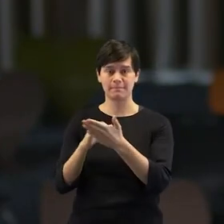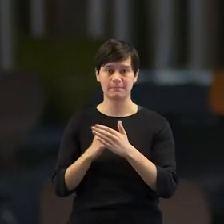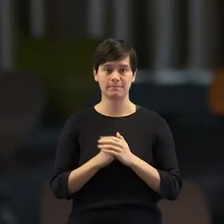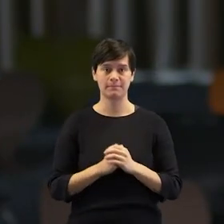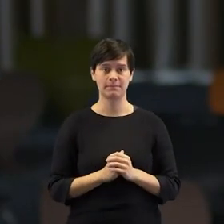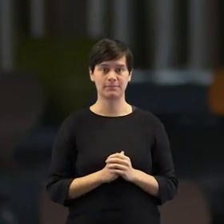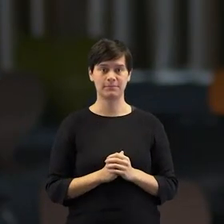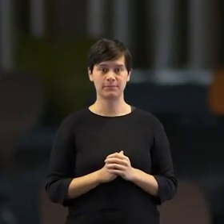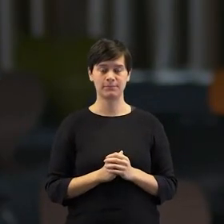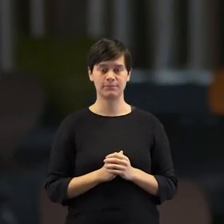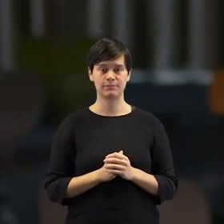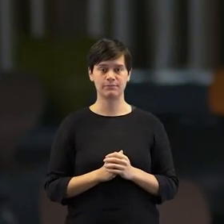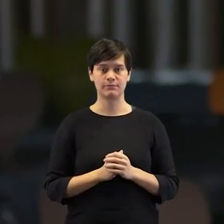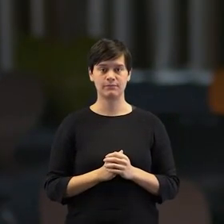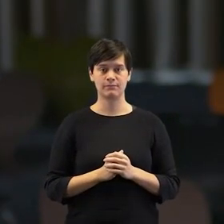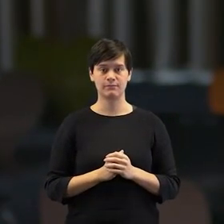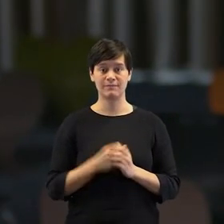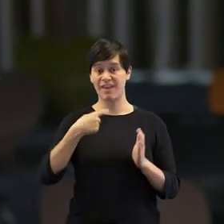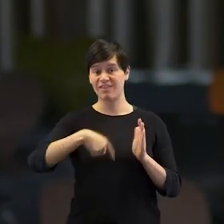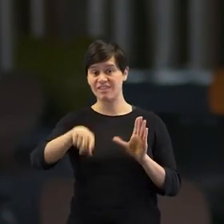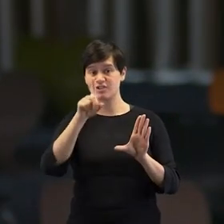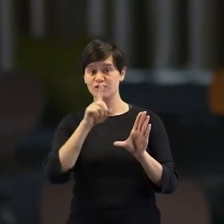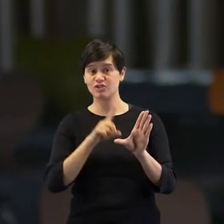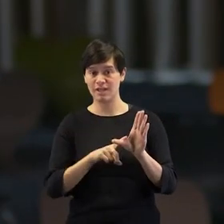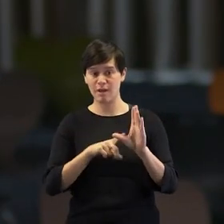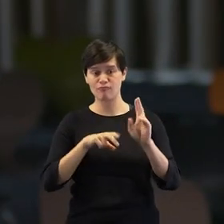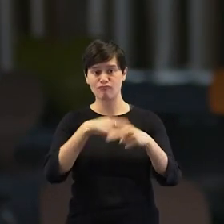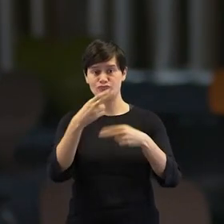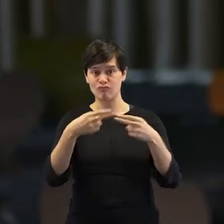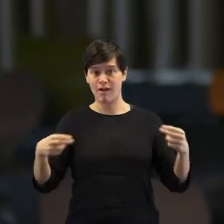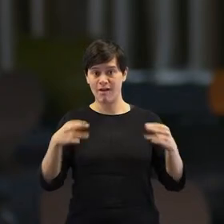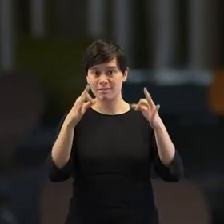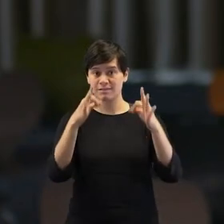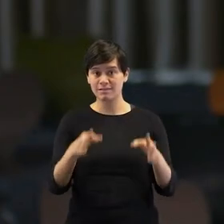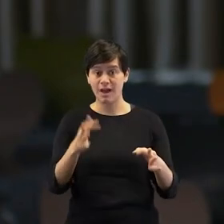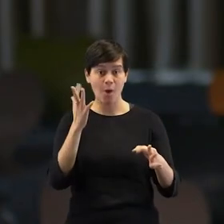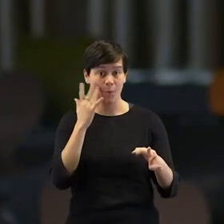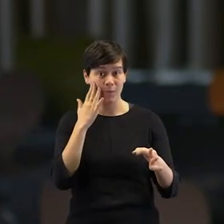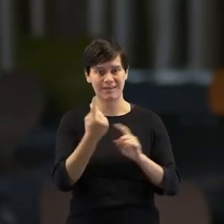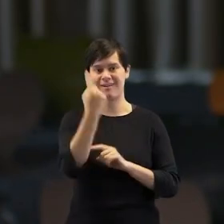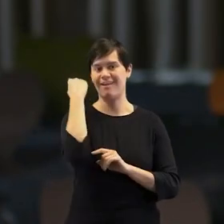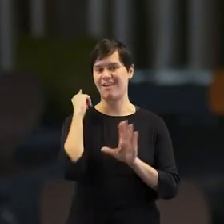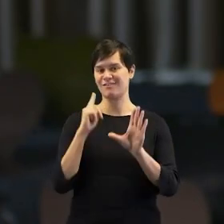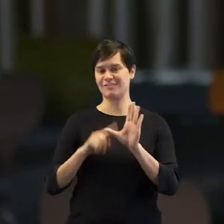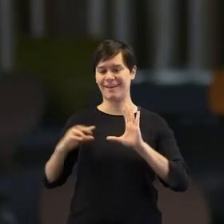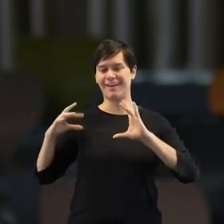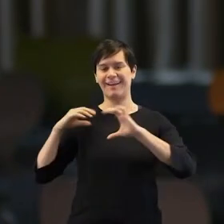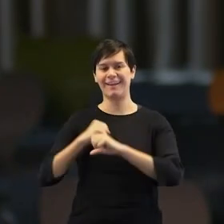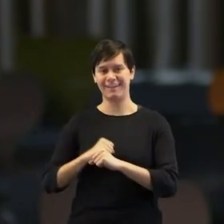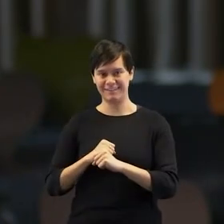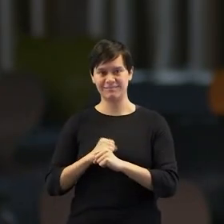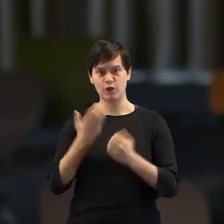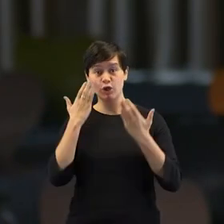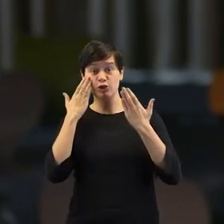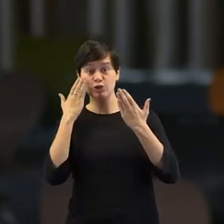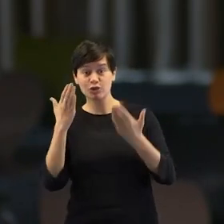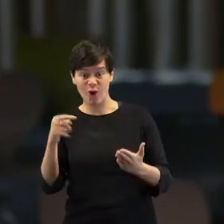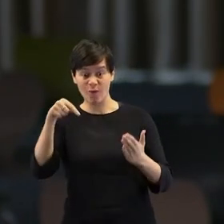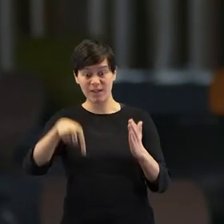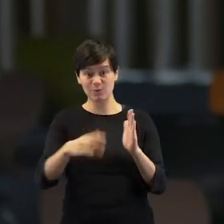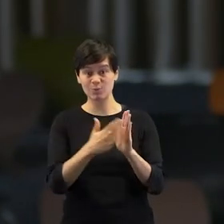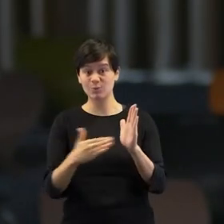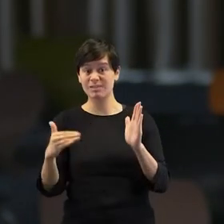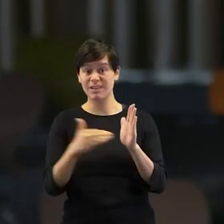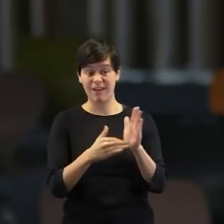have made a difference. This year's prizes were actually decided at the end of last year and reflect